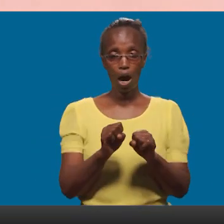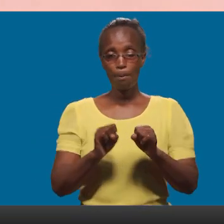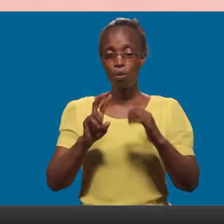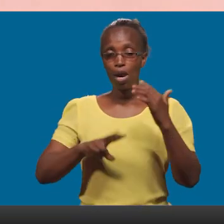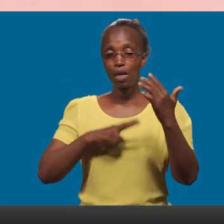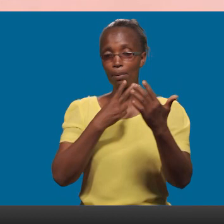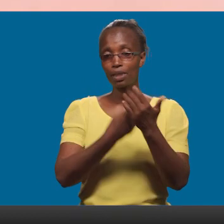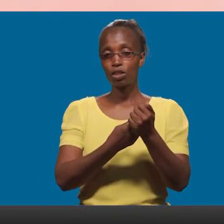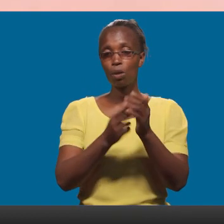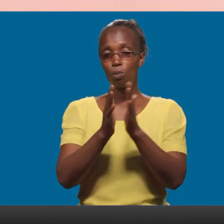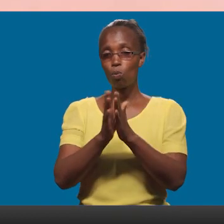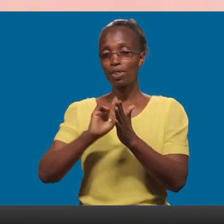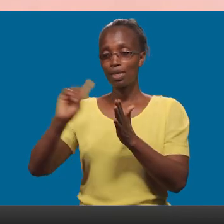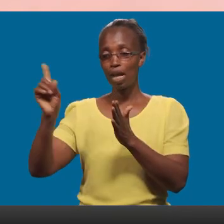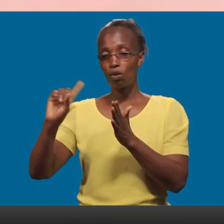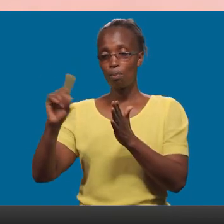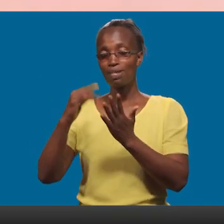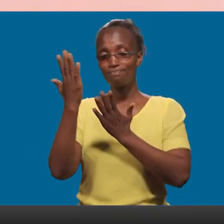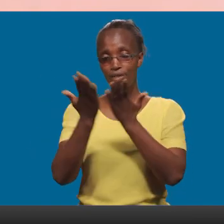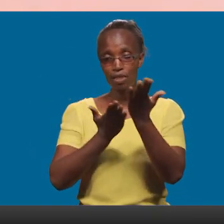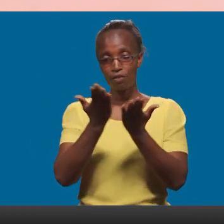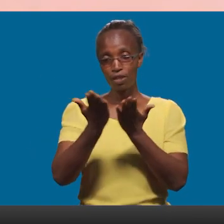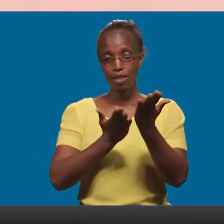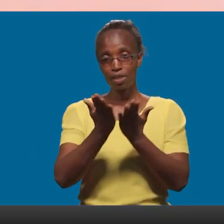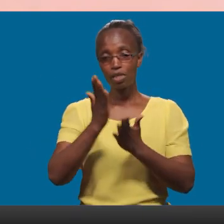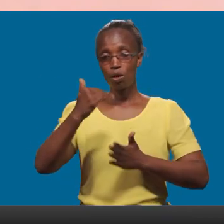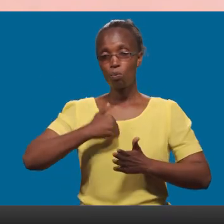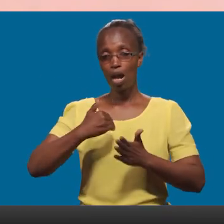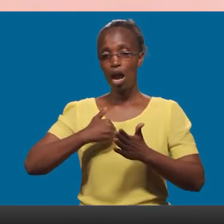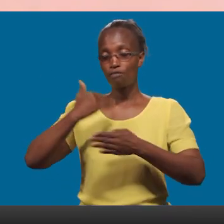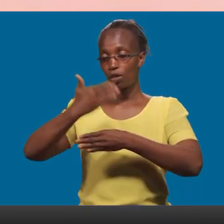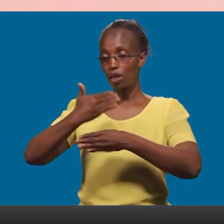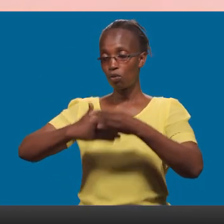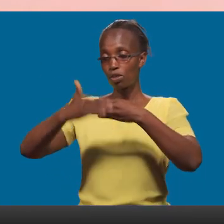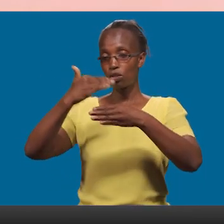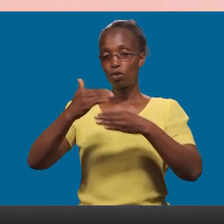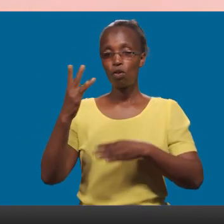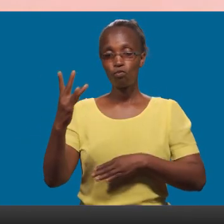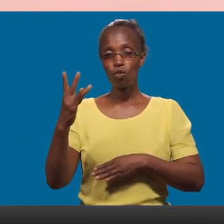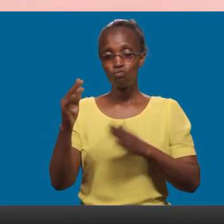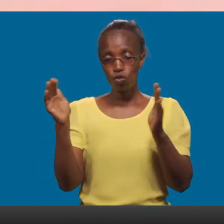in partnership with the Nairobi Metropolitan Services, we have the construction of 4 small claims courts.